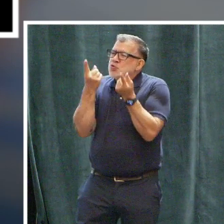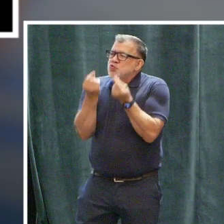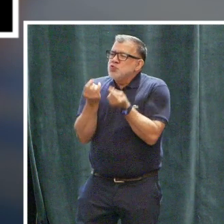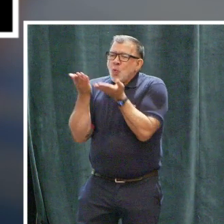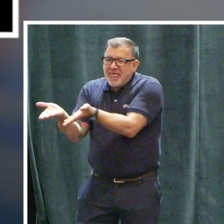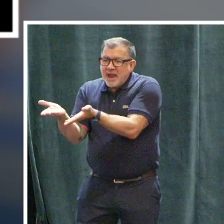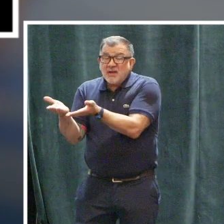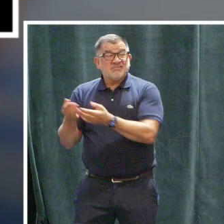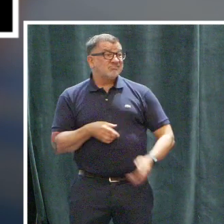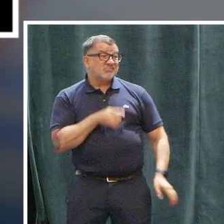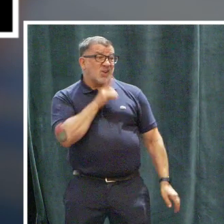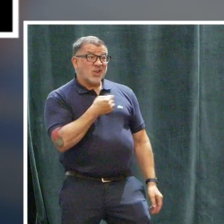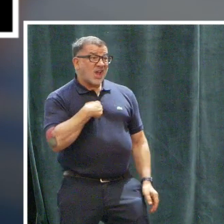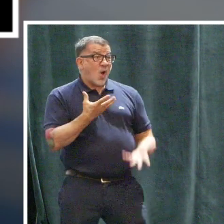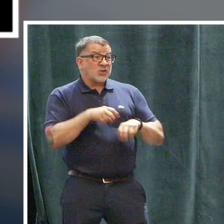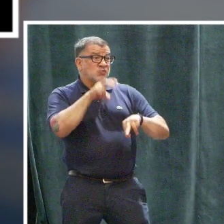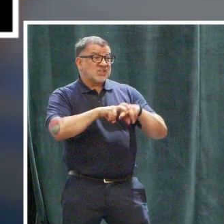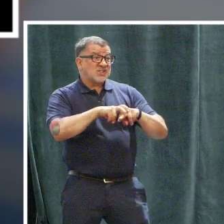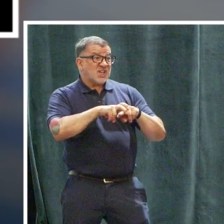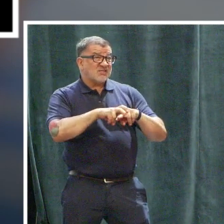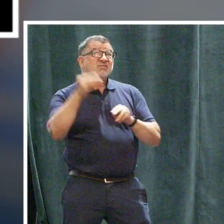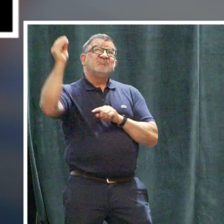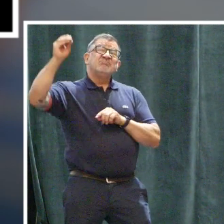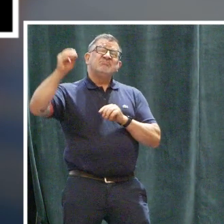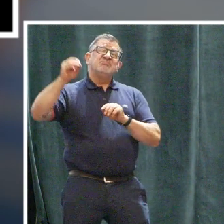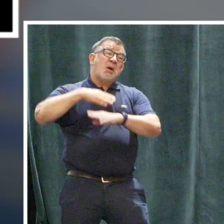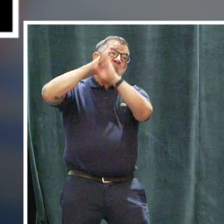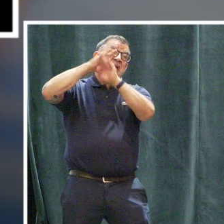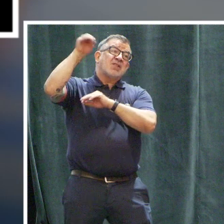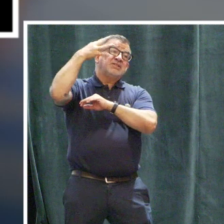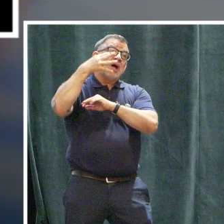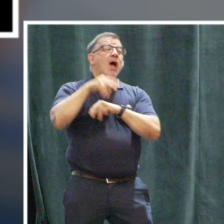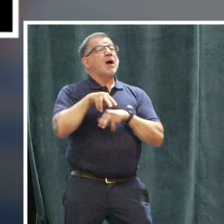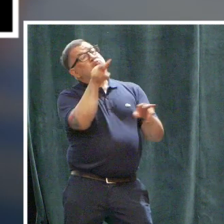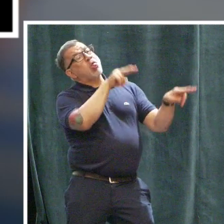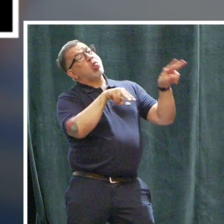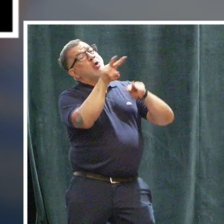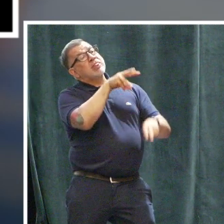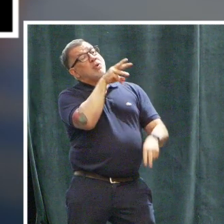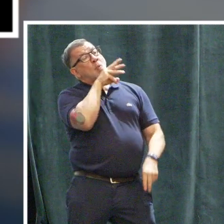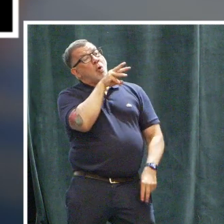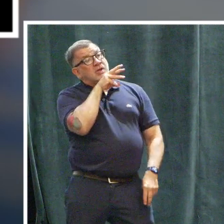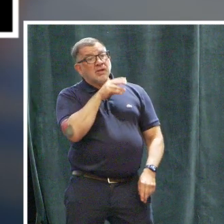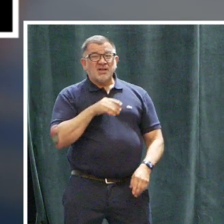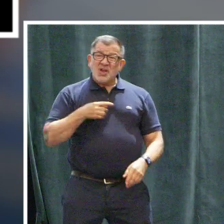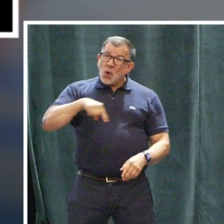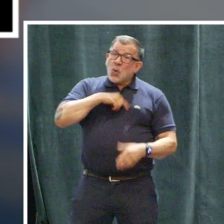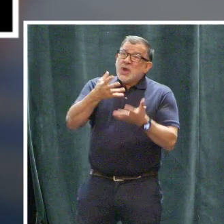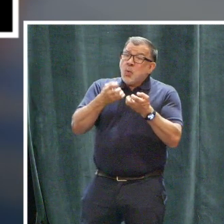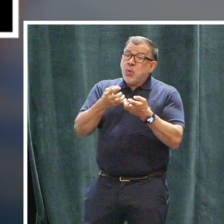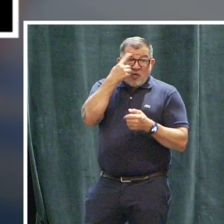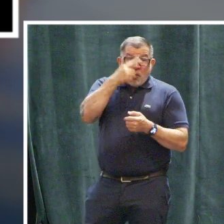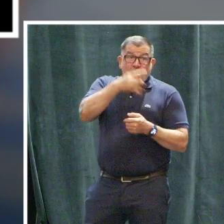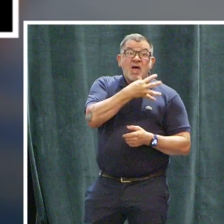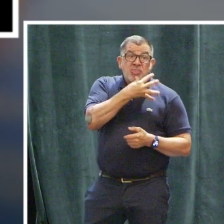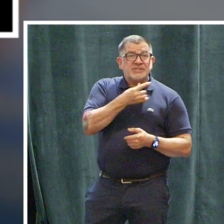people said is, we just want to sit in the shade and we want to look at the water. We also had a lot of moms say that we want a place to sit with our strollers. And